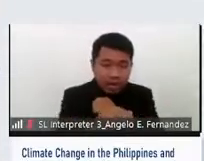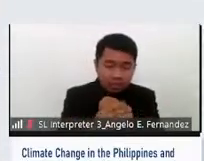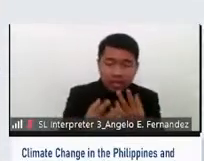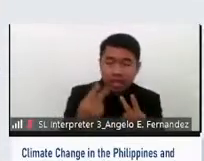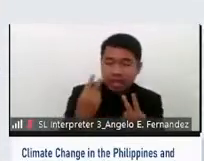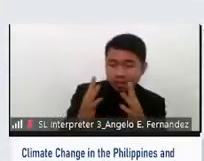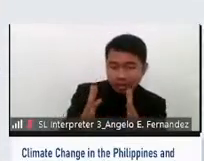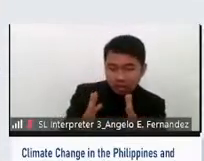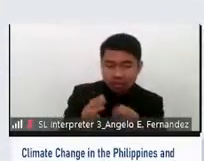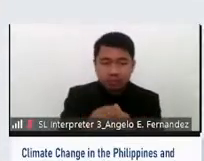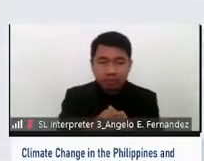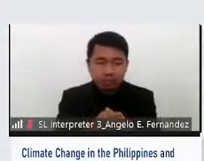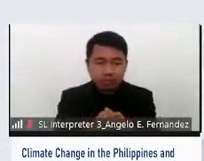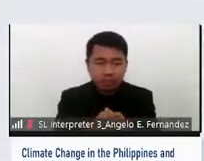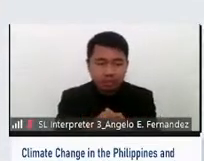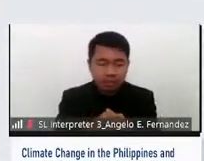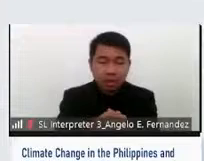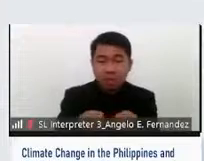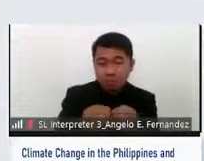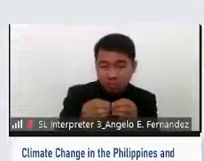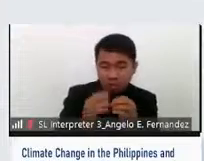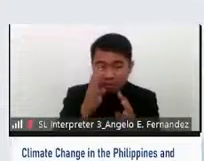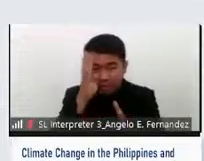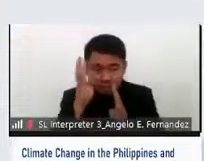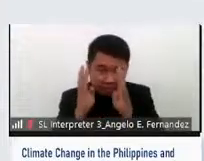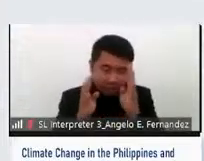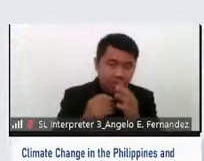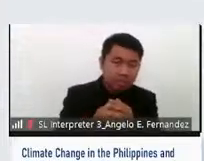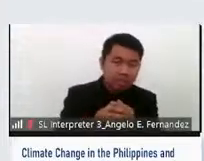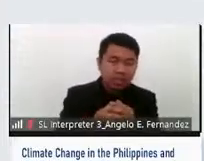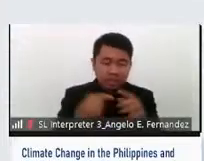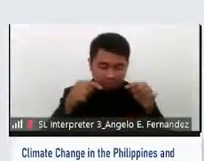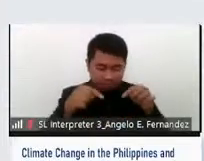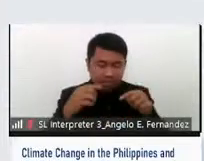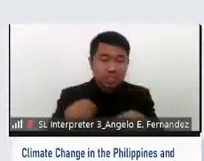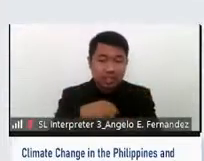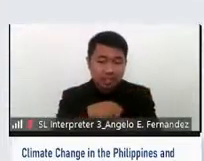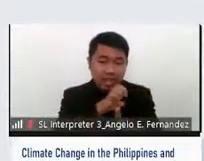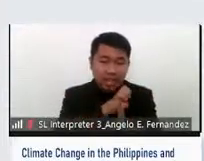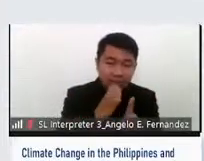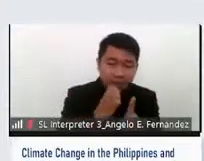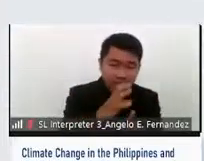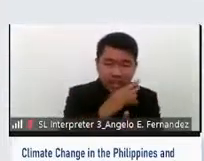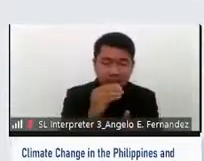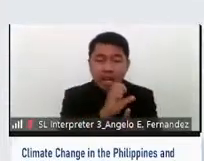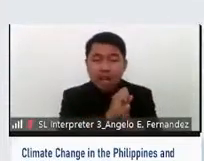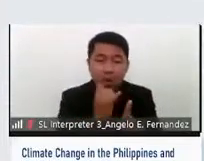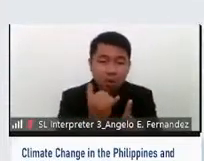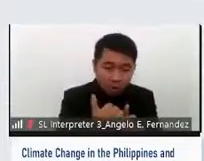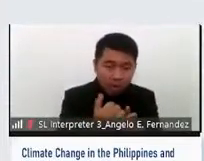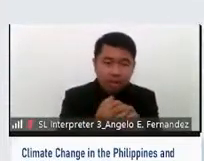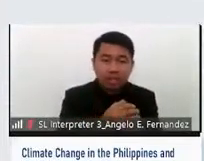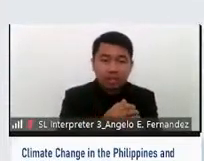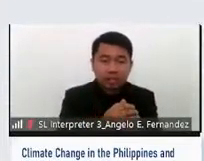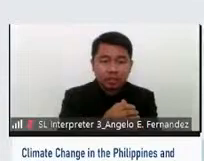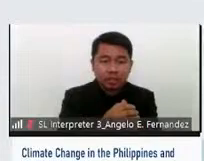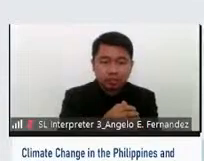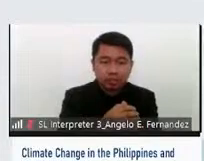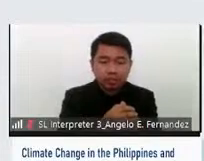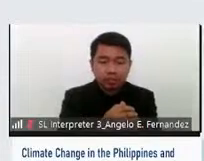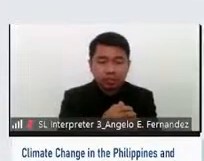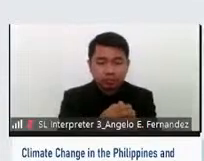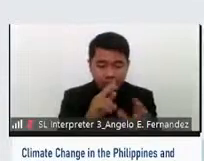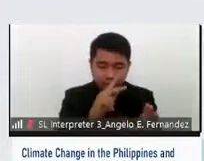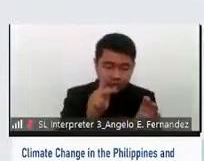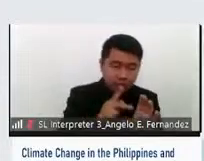or a creative critique to the current environmental, social, and economic downsides of conventional tourism as a participatory,